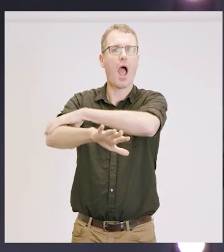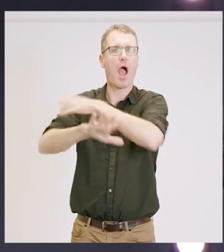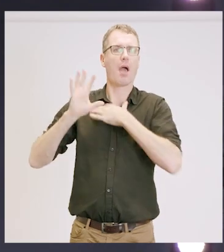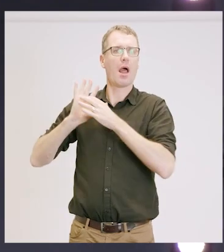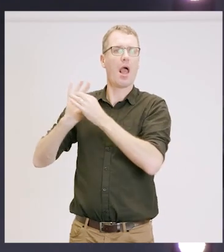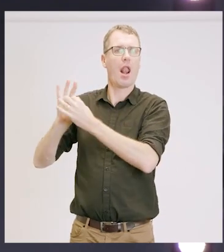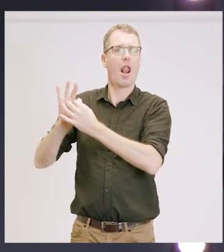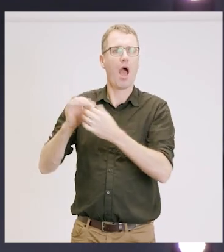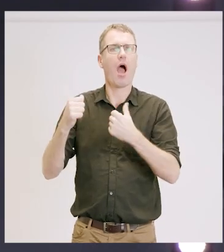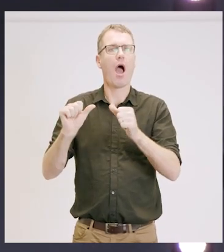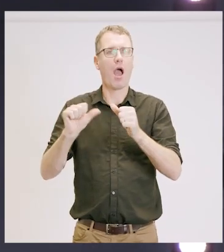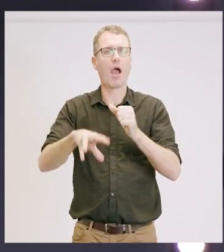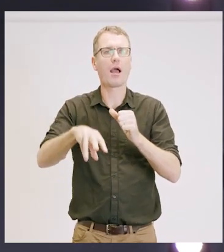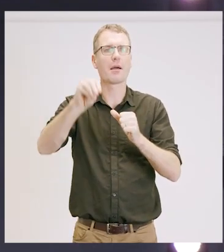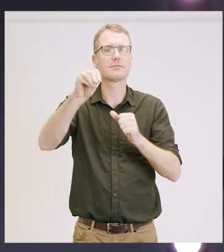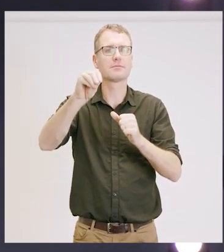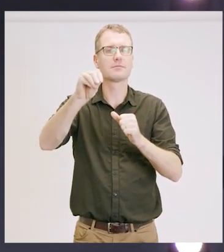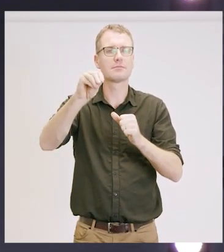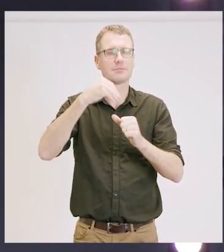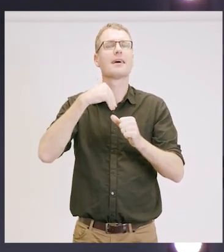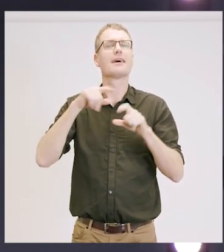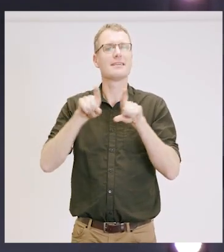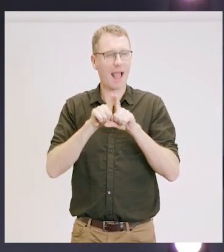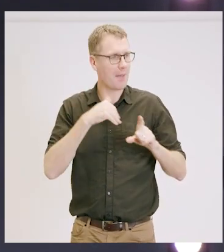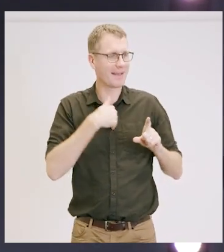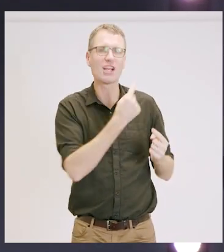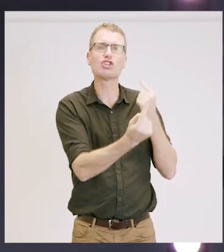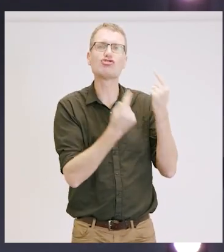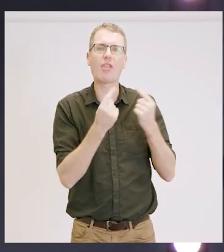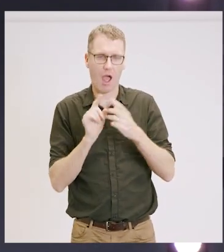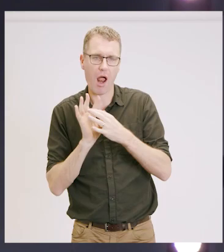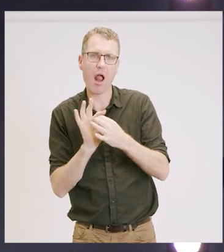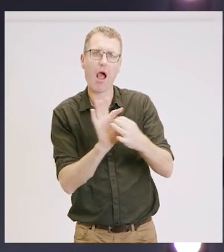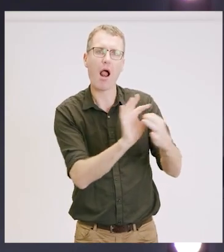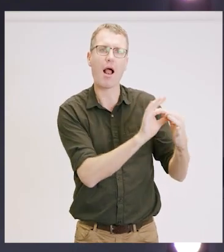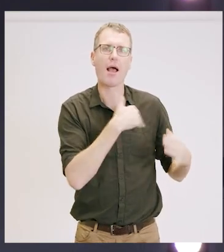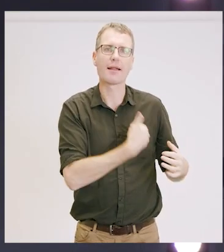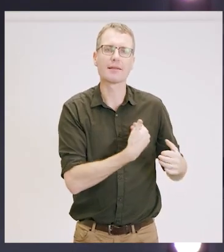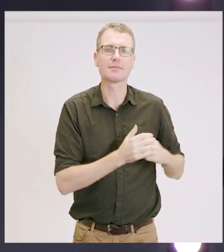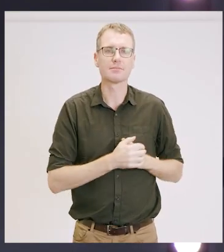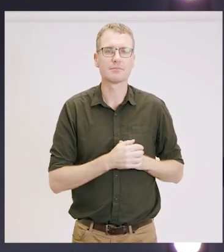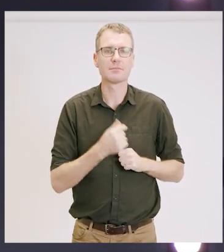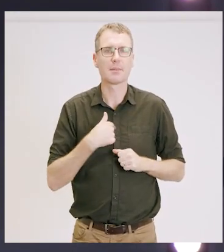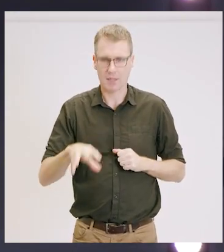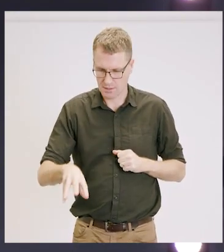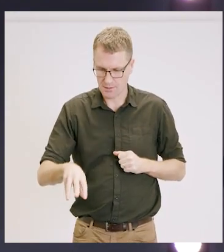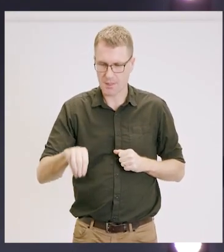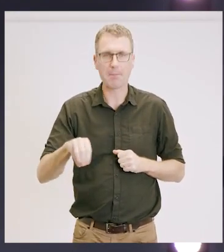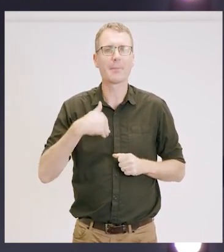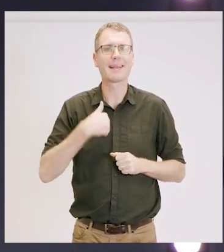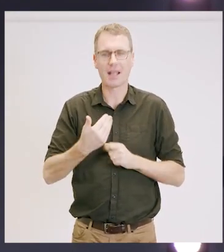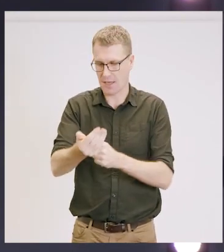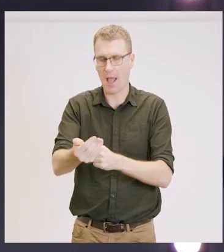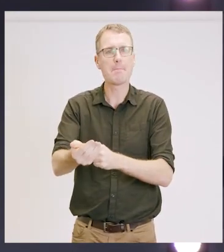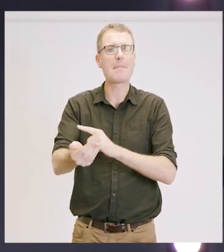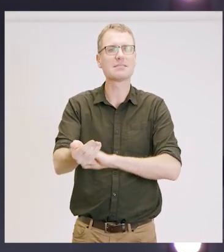use my fingers if I didn't have the hand. The hand would be useless without the arm, and so on and so on. We need each